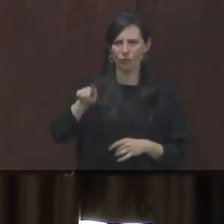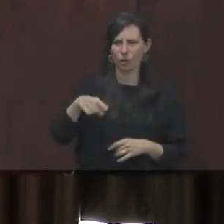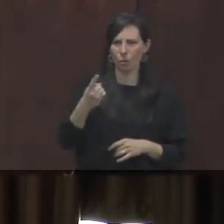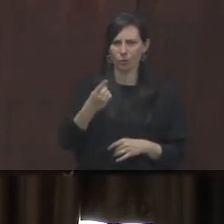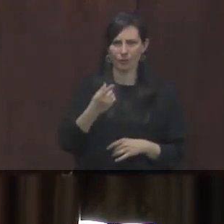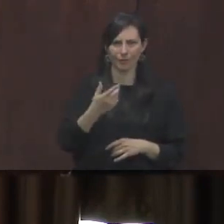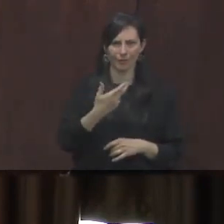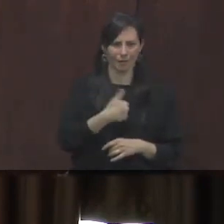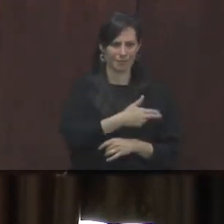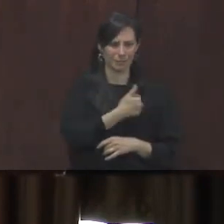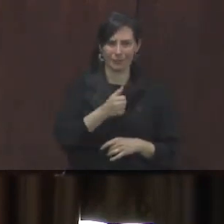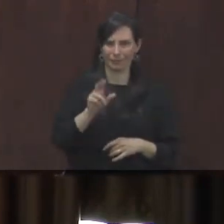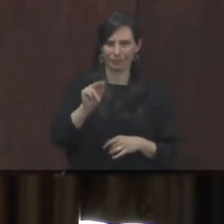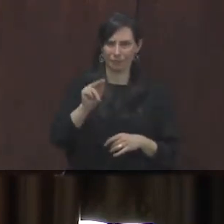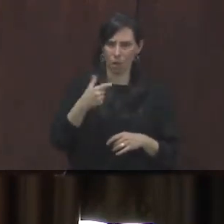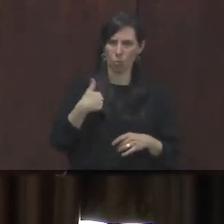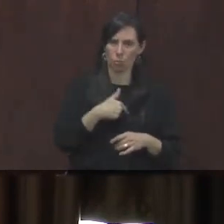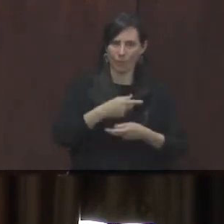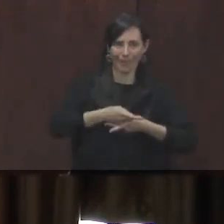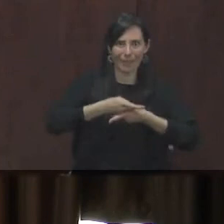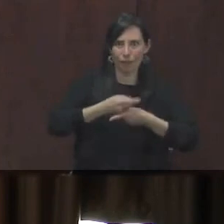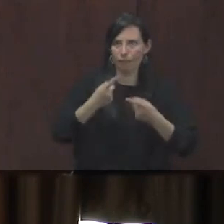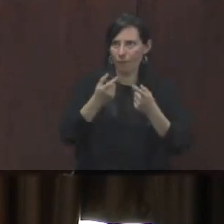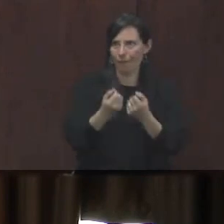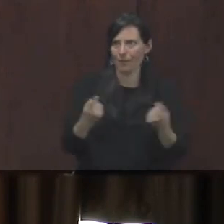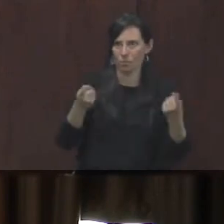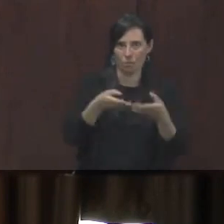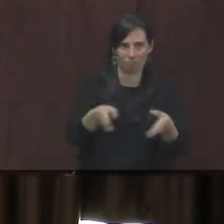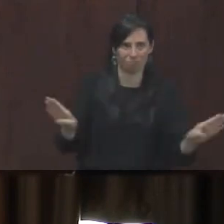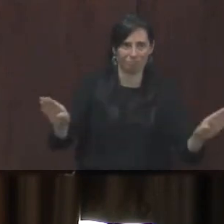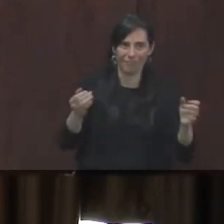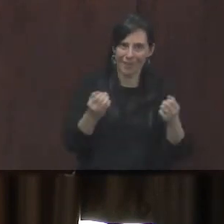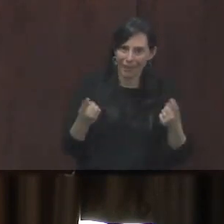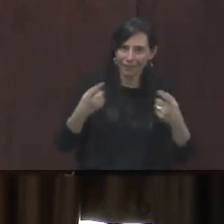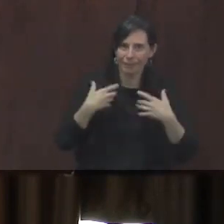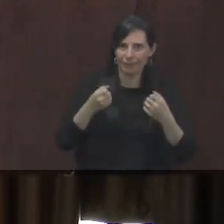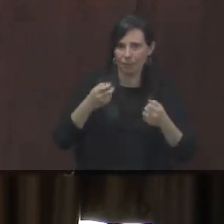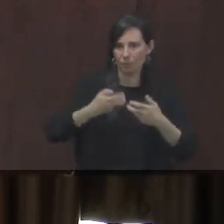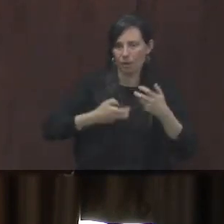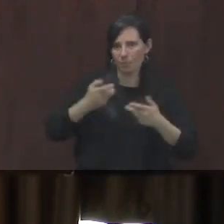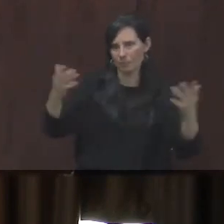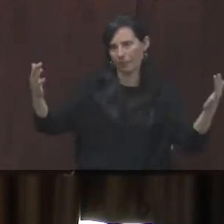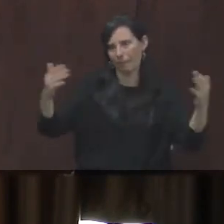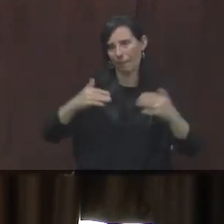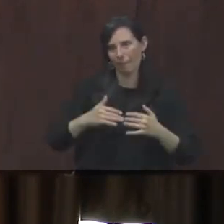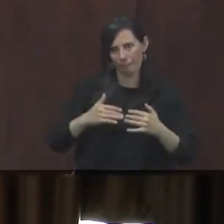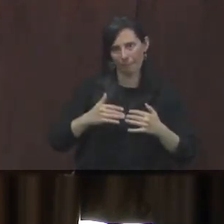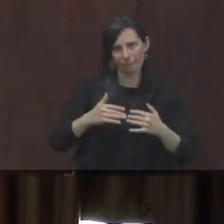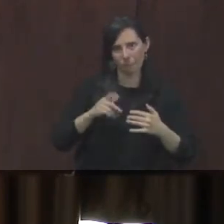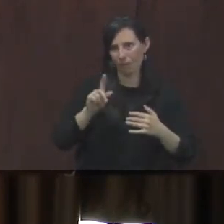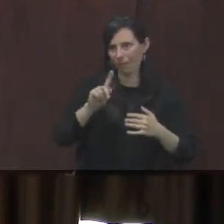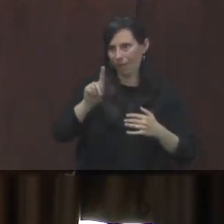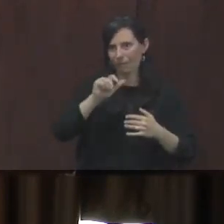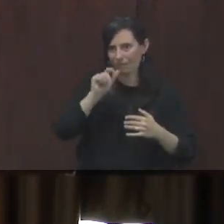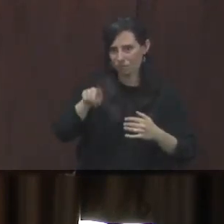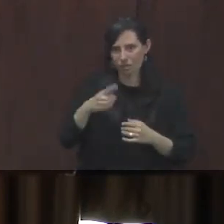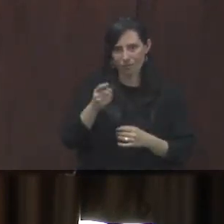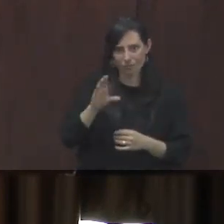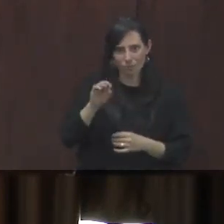tertiary and quaternary care hospital where we care for everybody in the region. We recognize that responsibility. So that would be